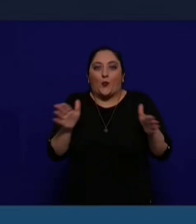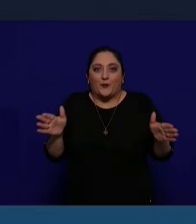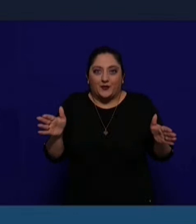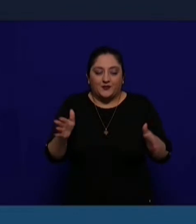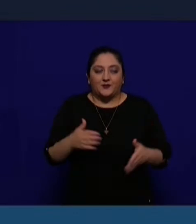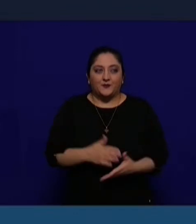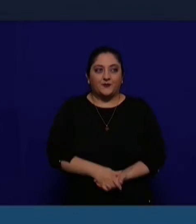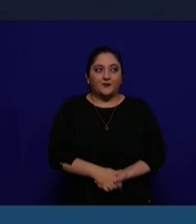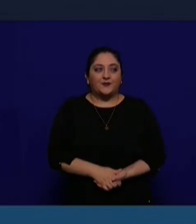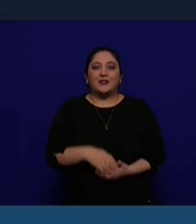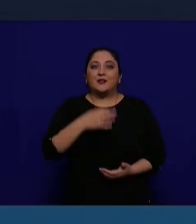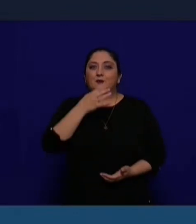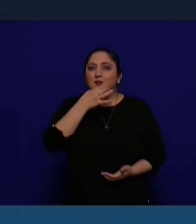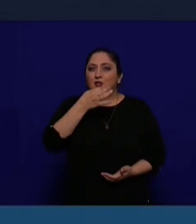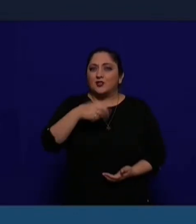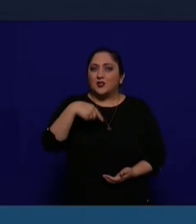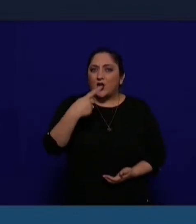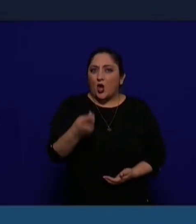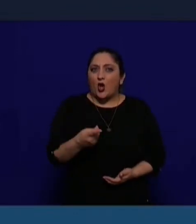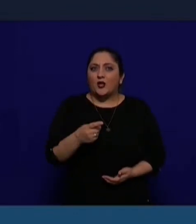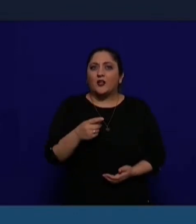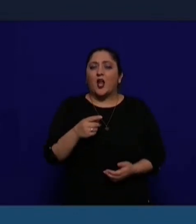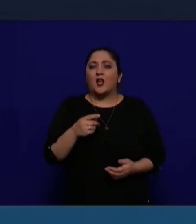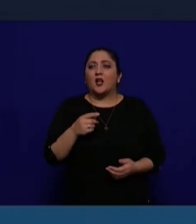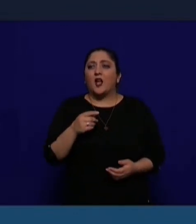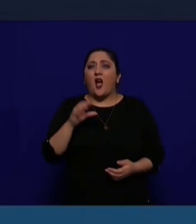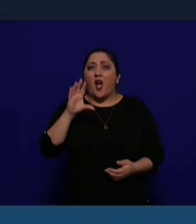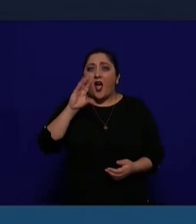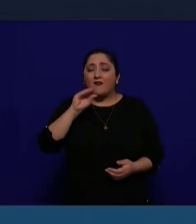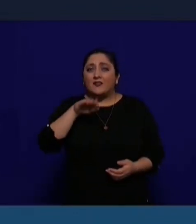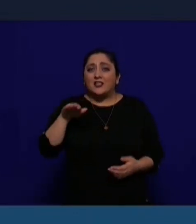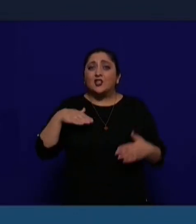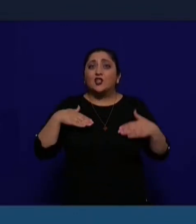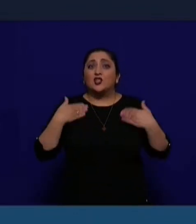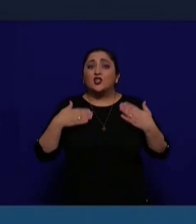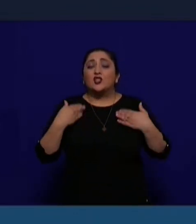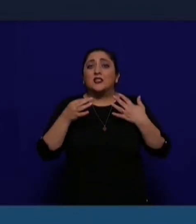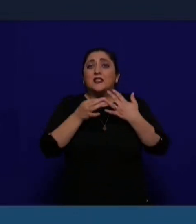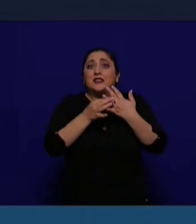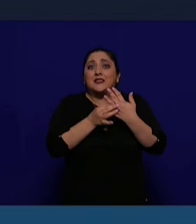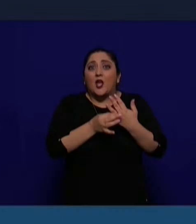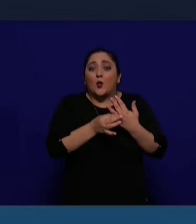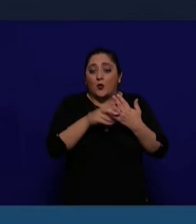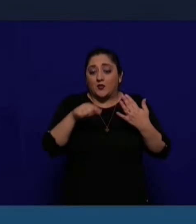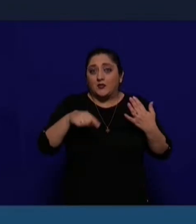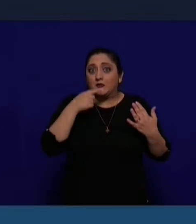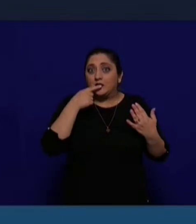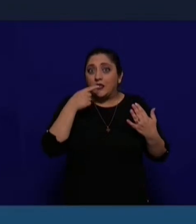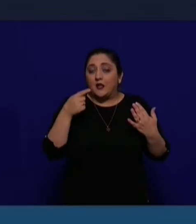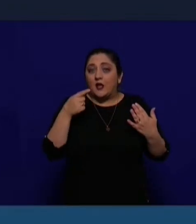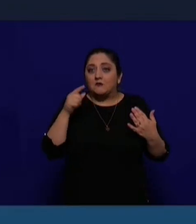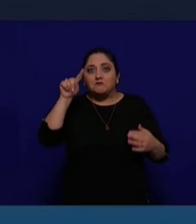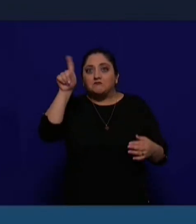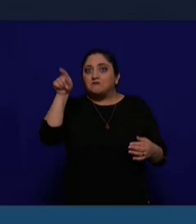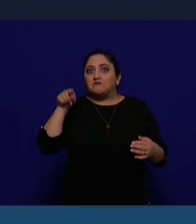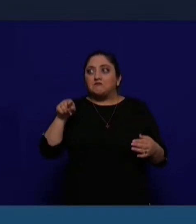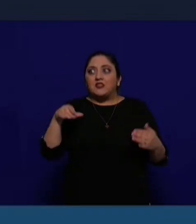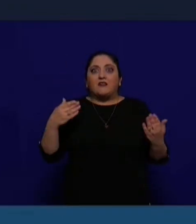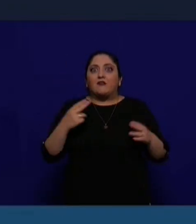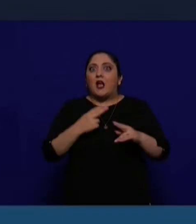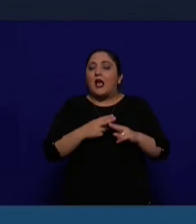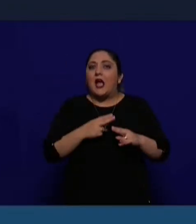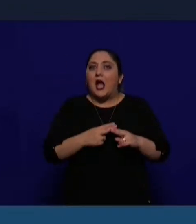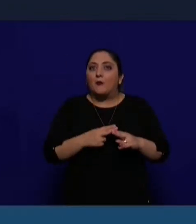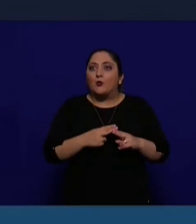Secondly, many couples still have wedding plans on for this year. I mean, hopefully to resume after the 11th of April. Can